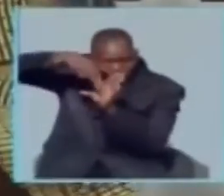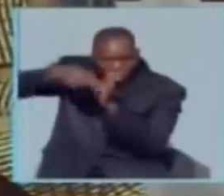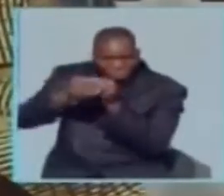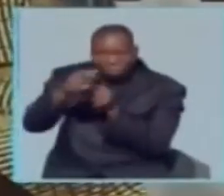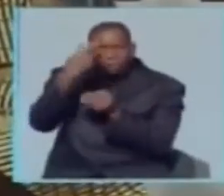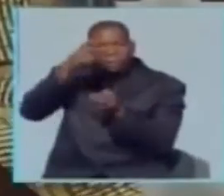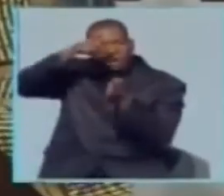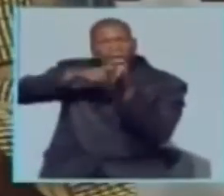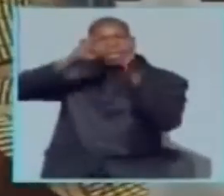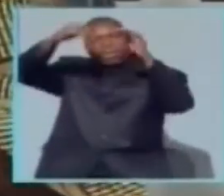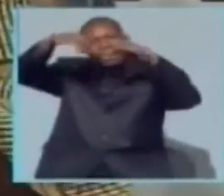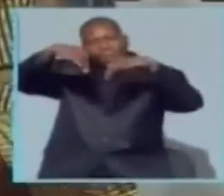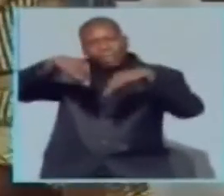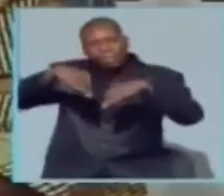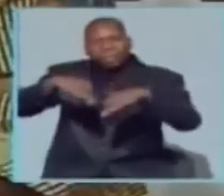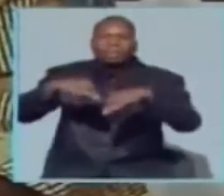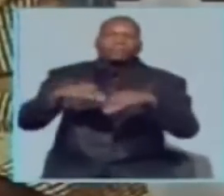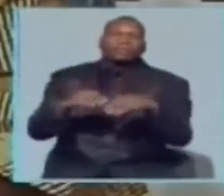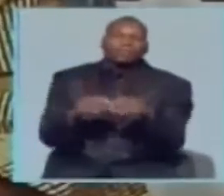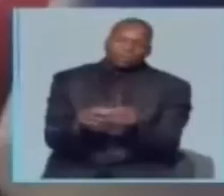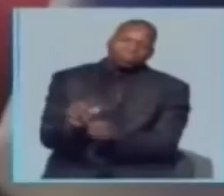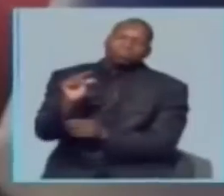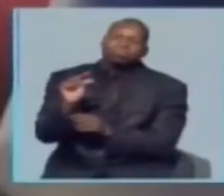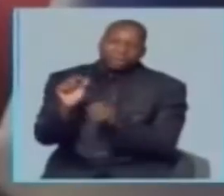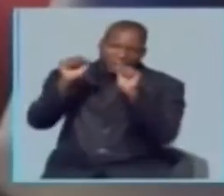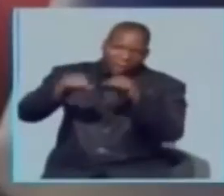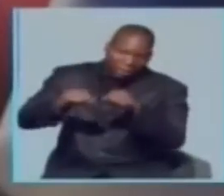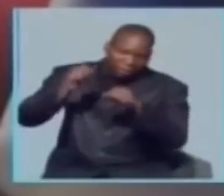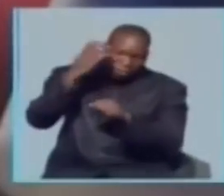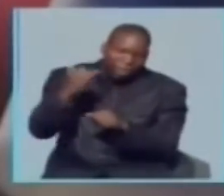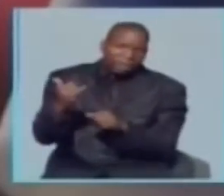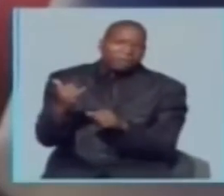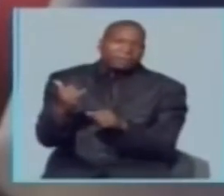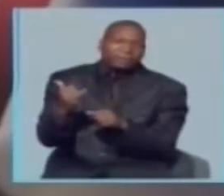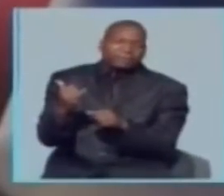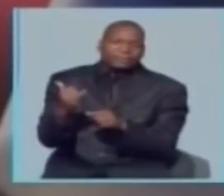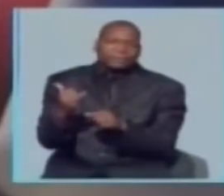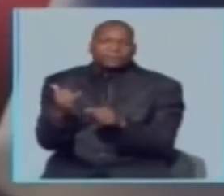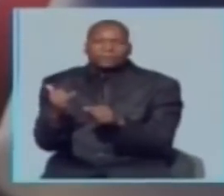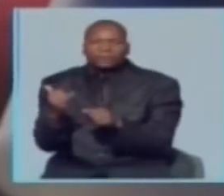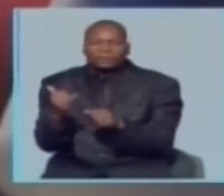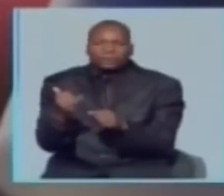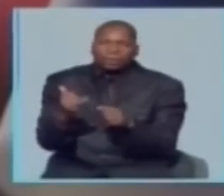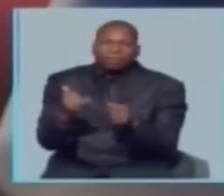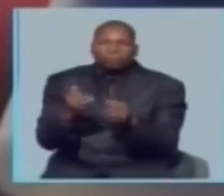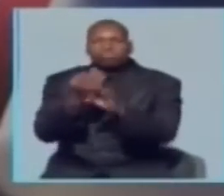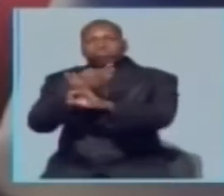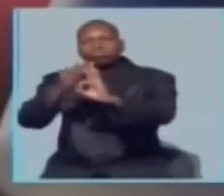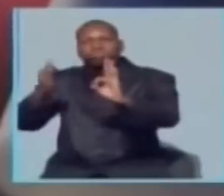go down and become even more affordable because would have opened up and liberalized